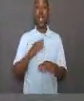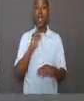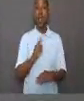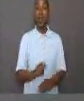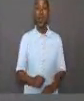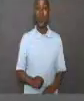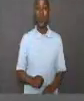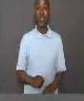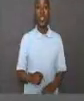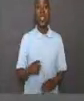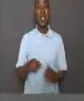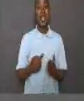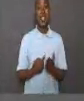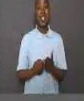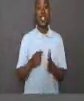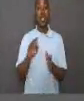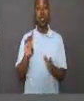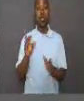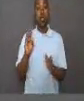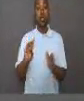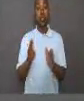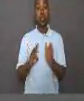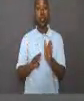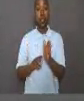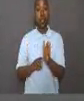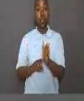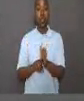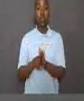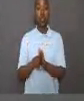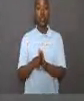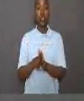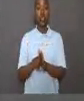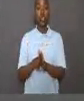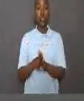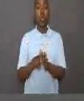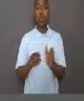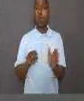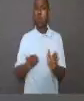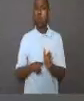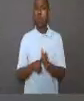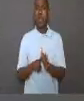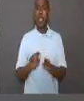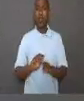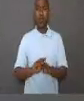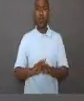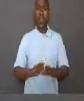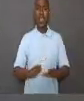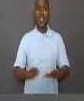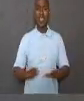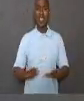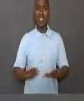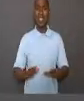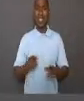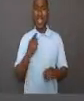Tapeworms are worms, flatworms more specifically, that live in